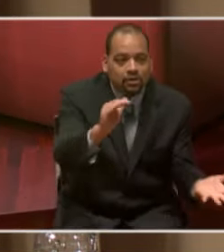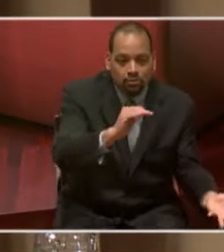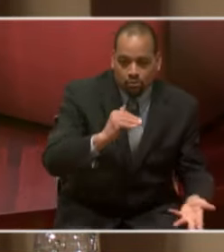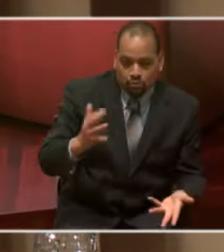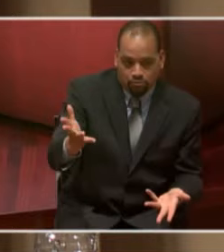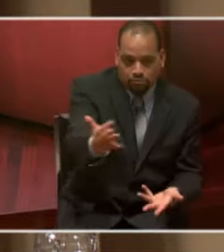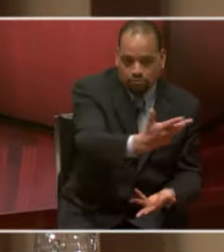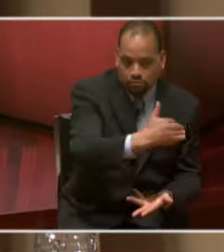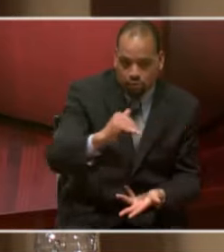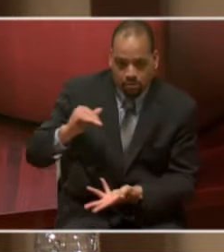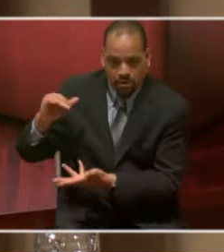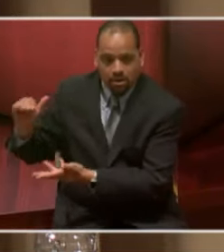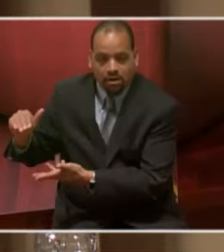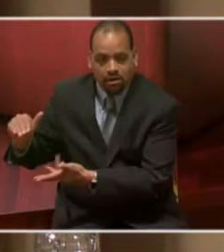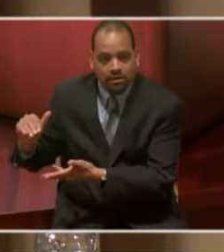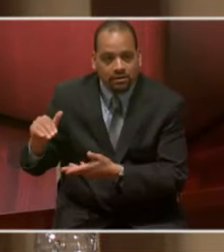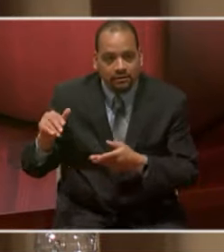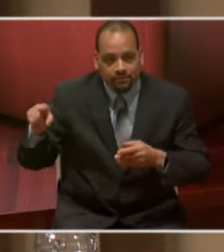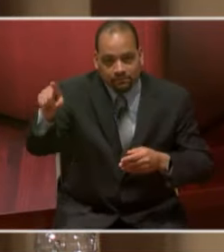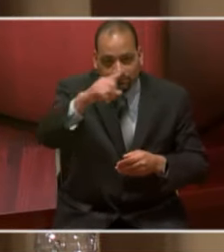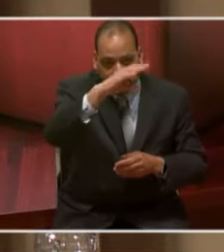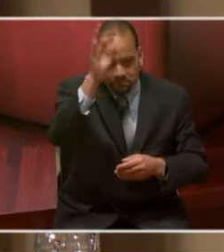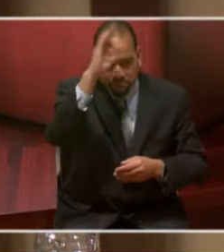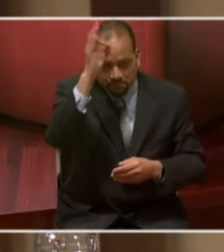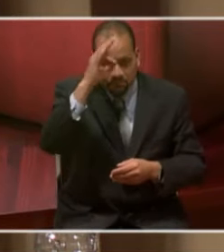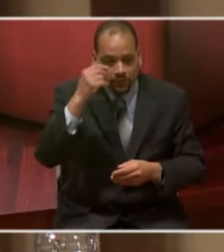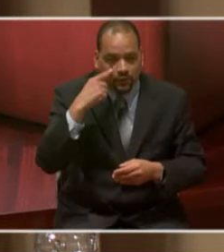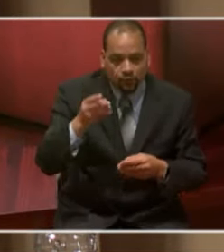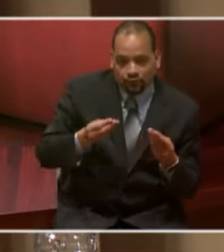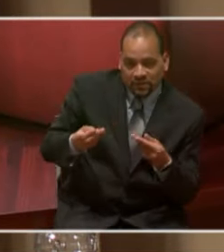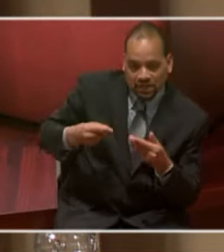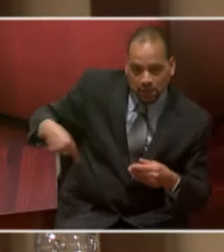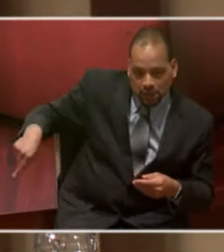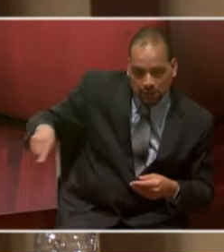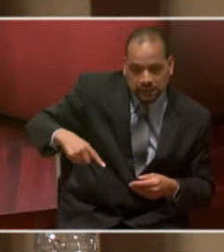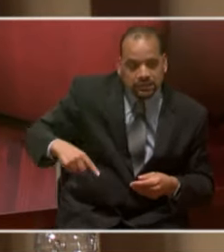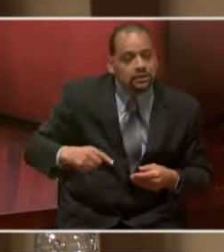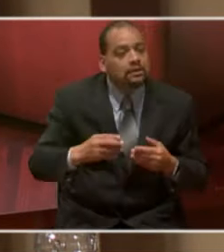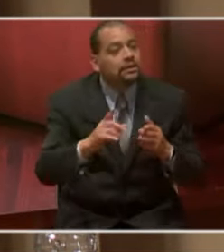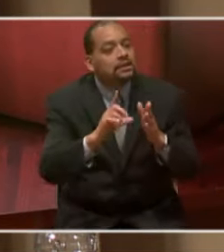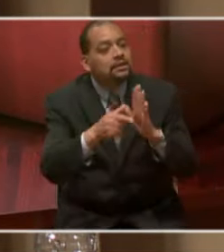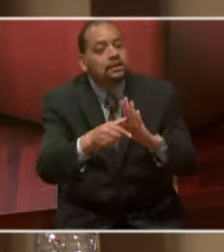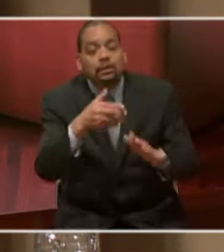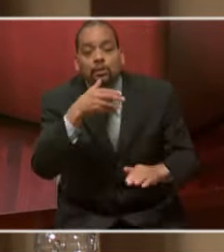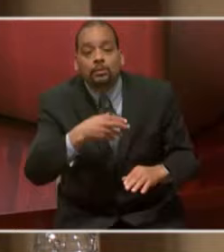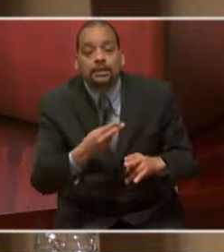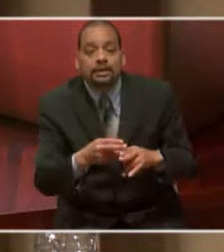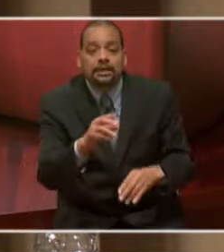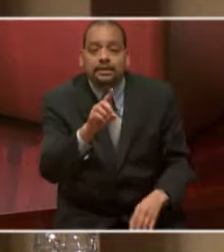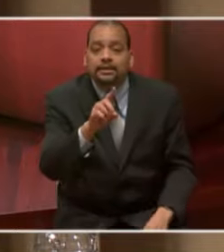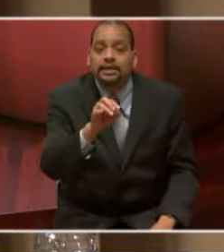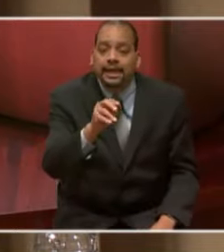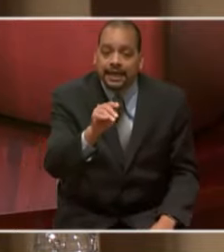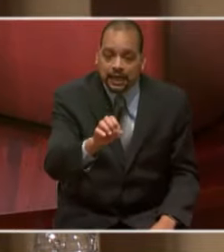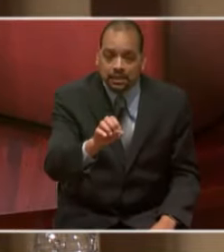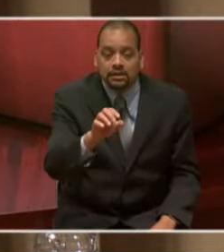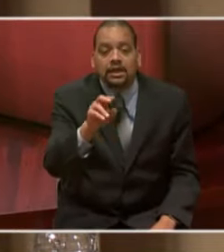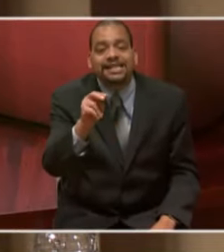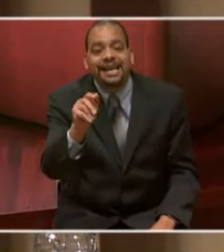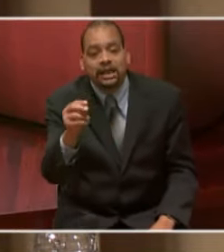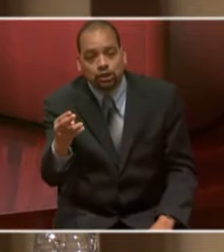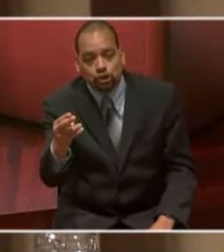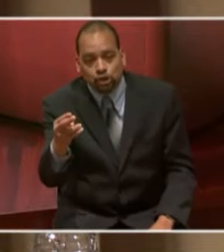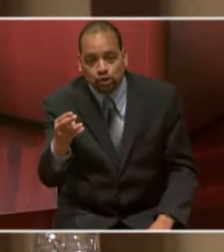Alabama. And they made a decision that we would leave at 8:30 a.m. on that Saturday